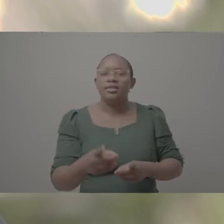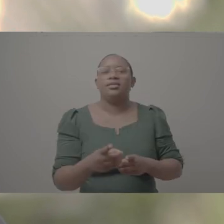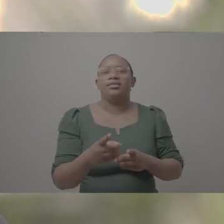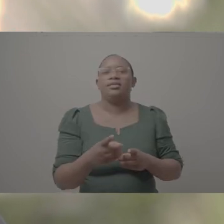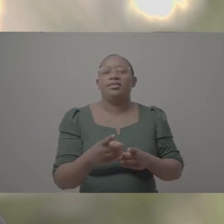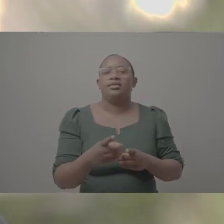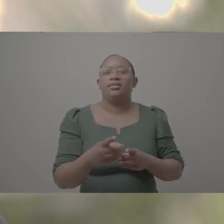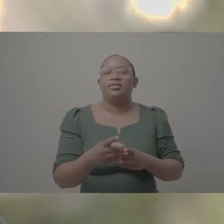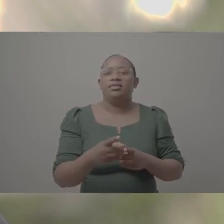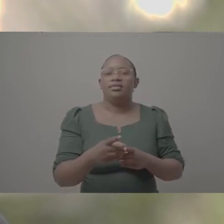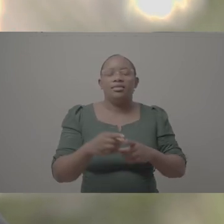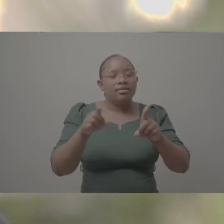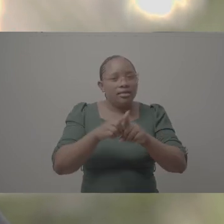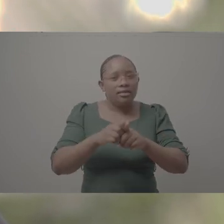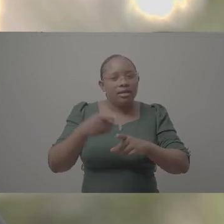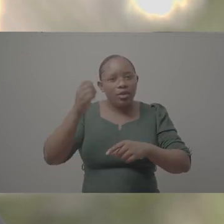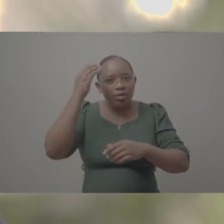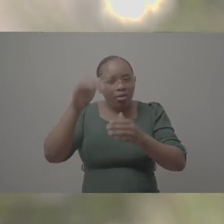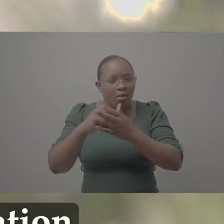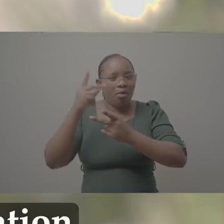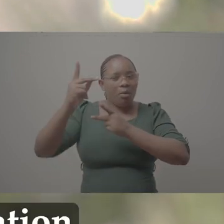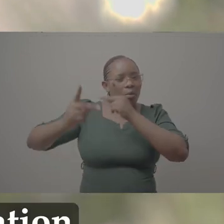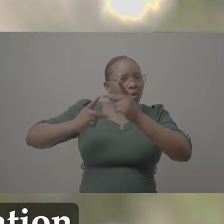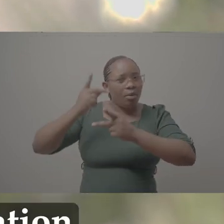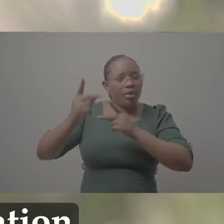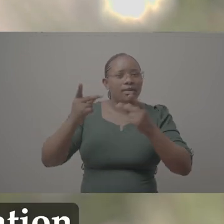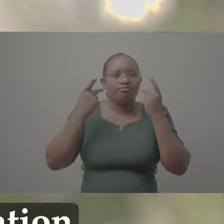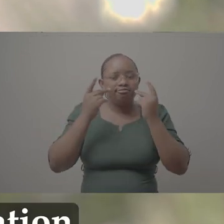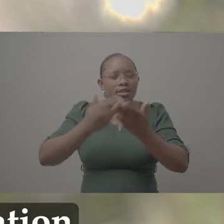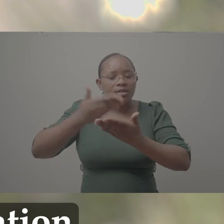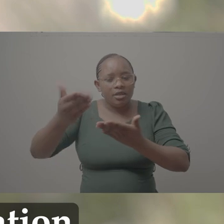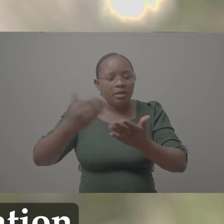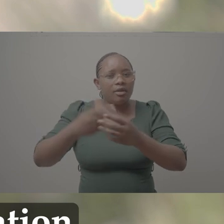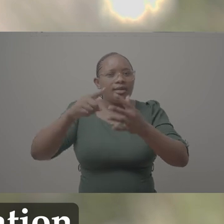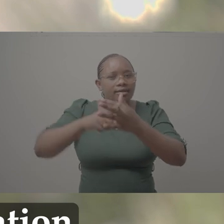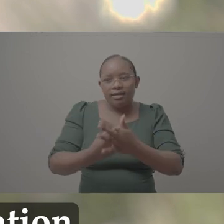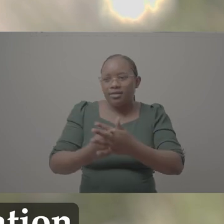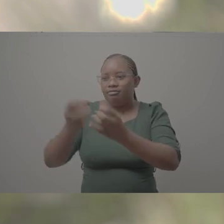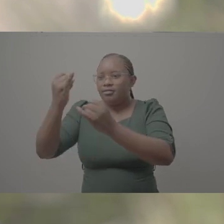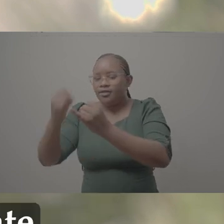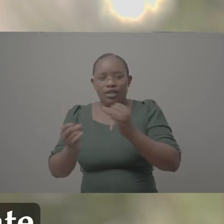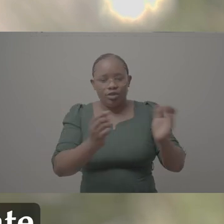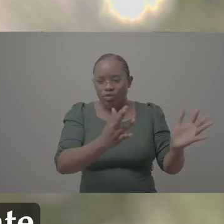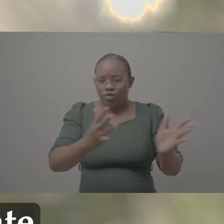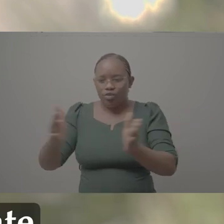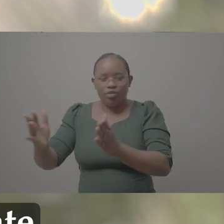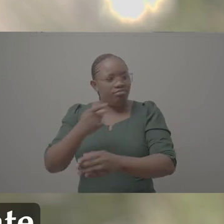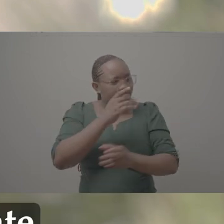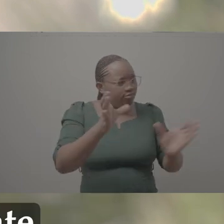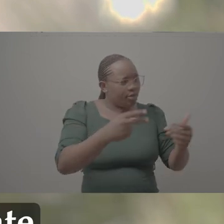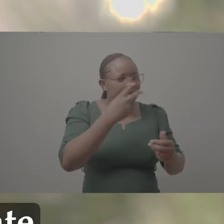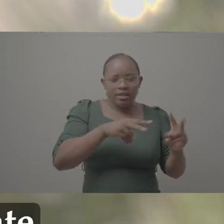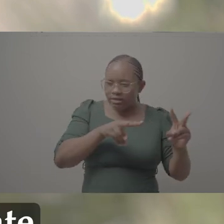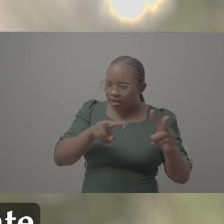to the end product. The community should have the information so that at the end of the day, the community can be able